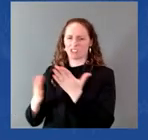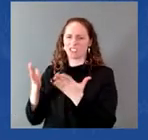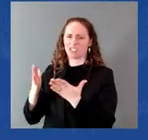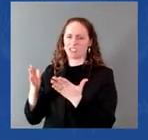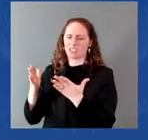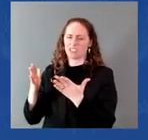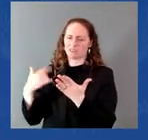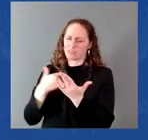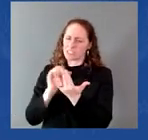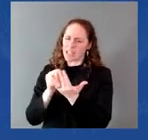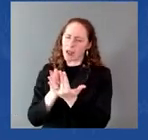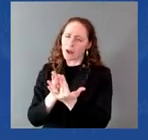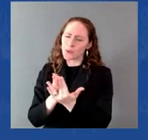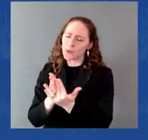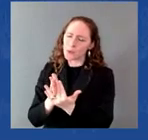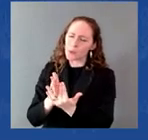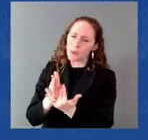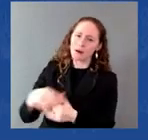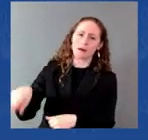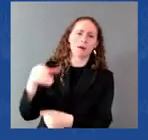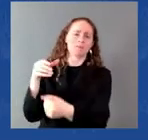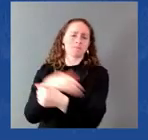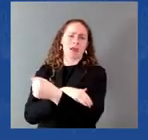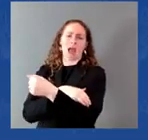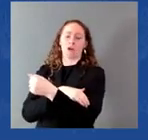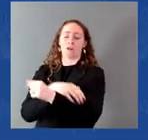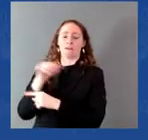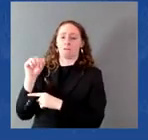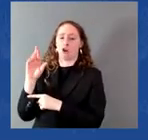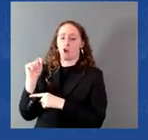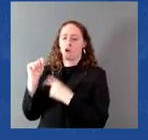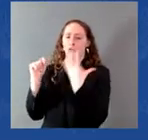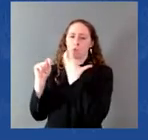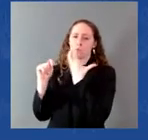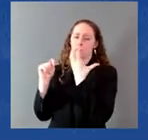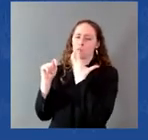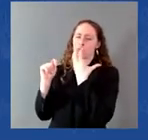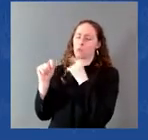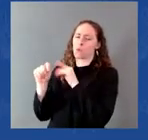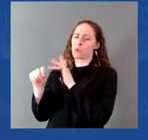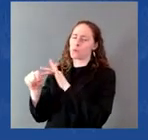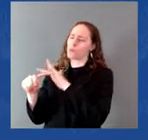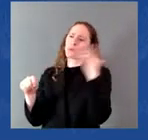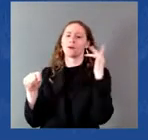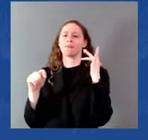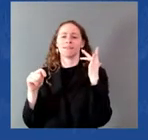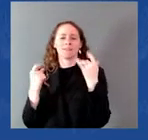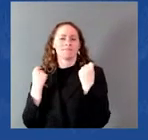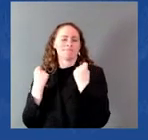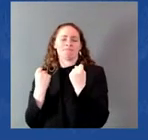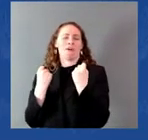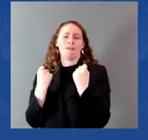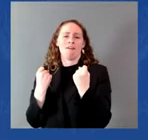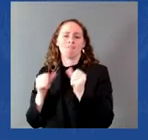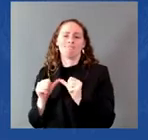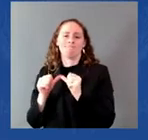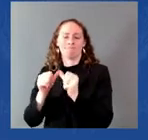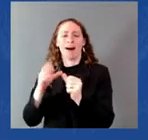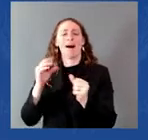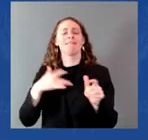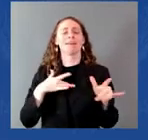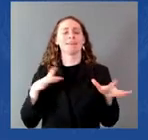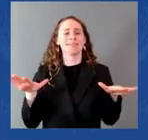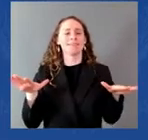heal, to comfort, and recover. And as part of a great tradition in our country, Jill and I, Kamala and Doug, are going to continue to